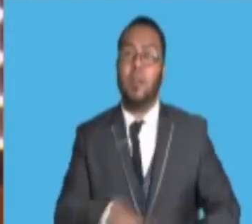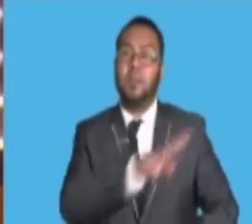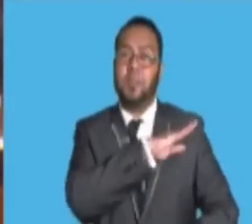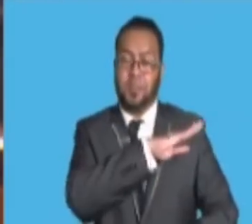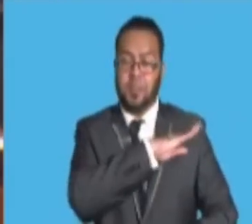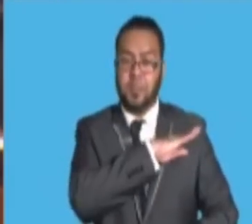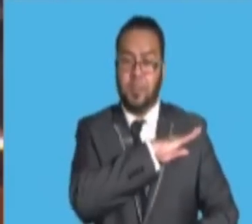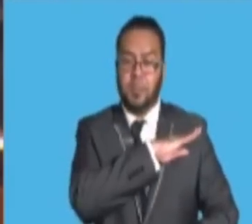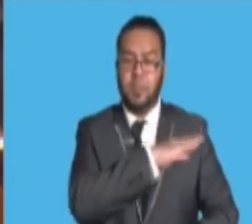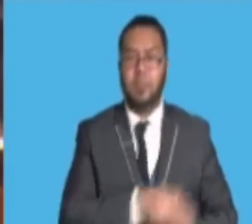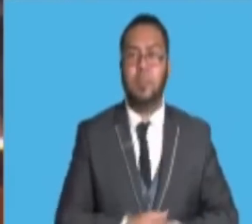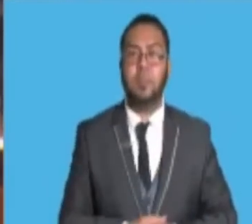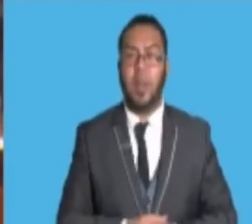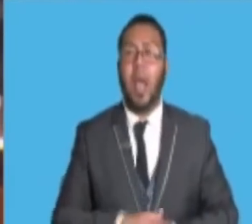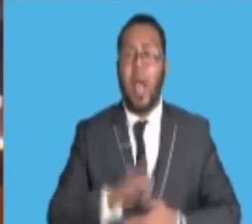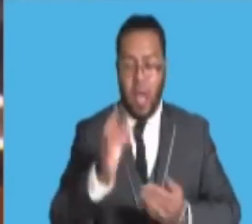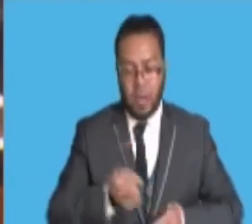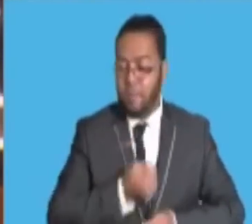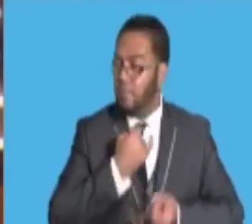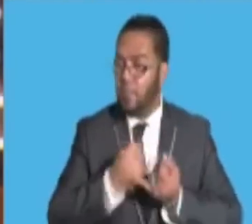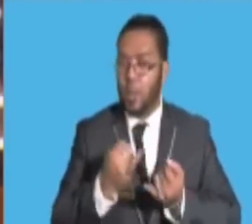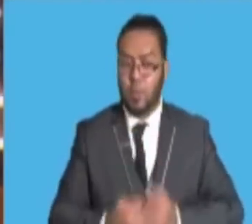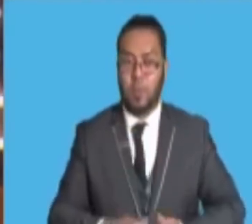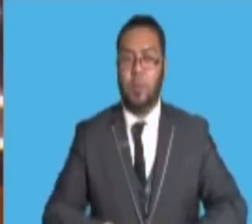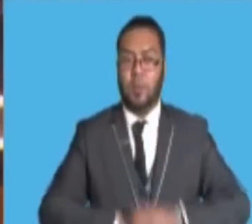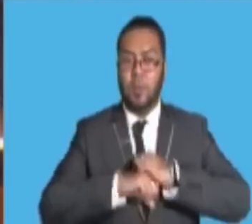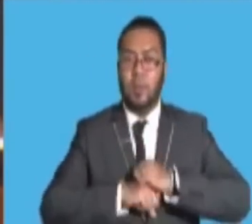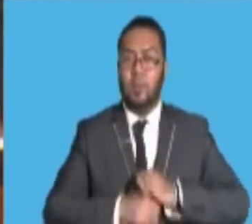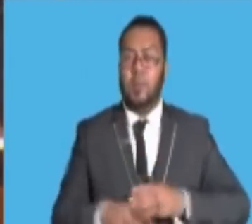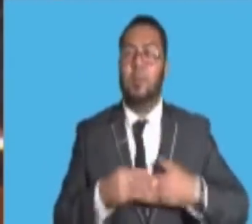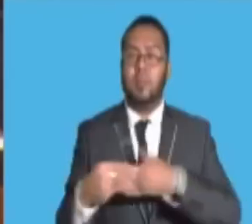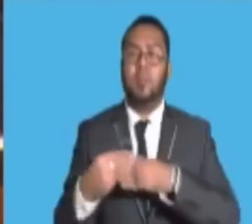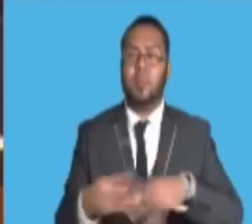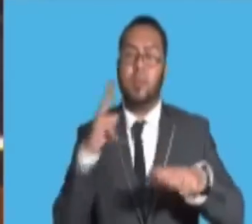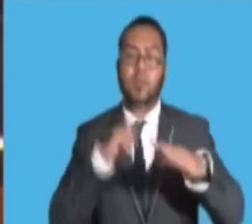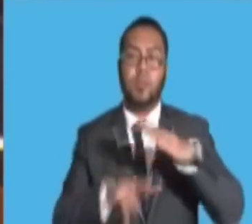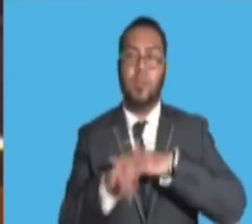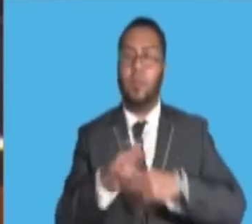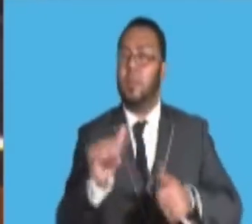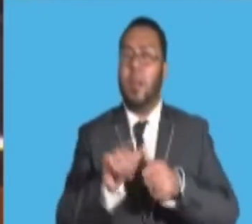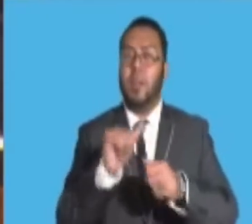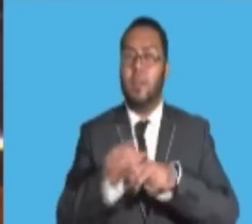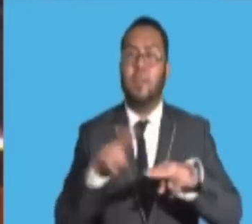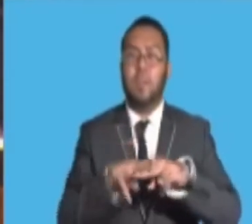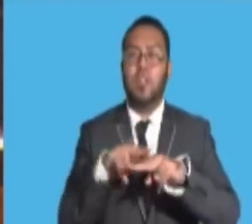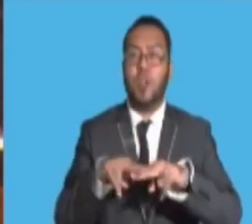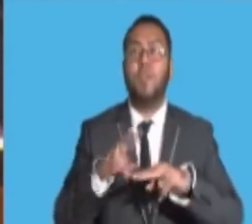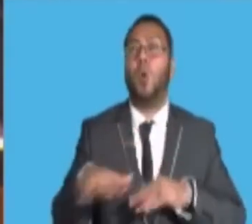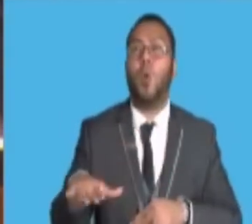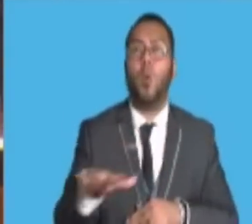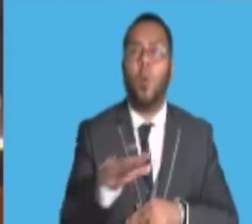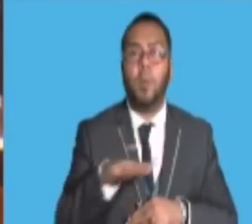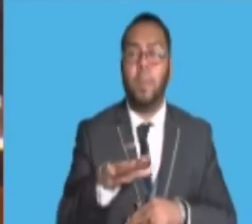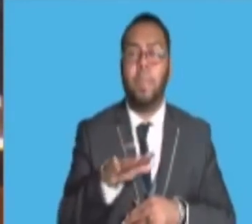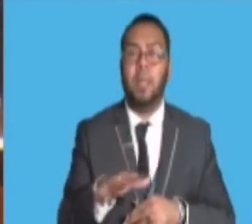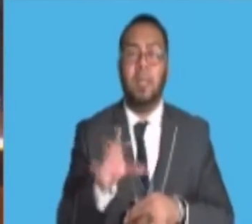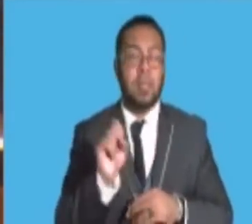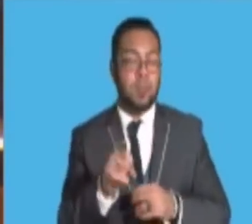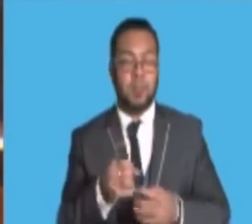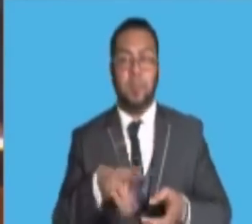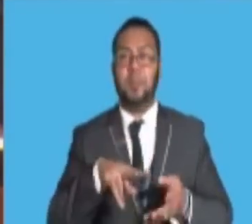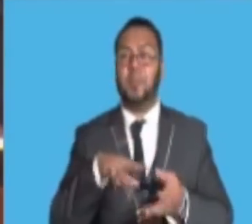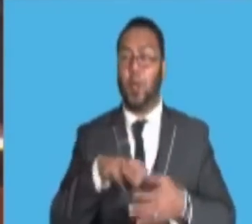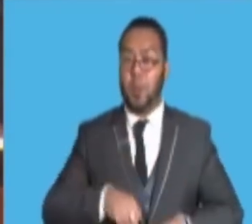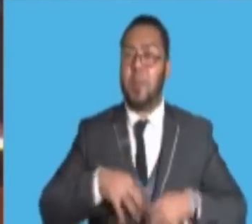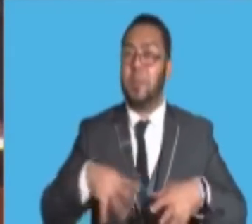Bainimarama, and I'm very confident of his leadership and vision for a better Fiji for all. His untiring commitment and dedication